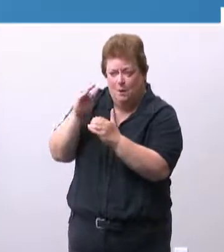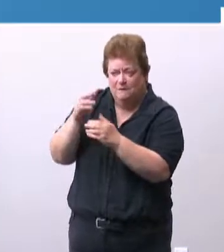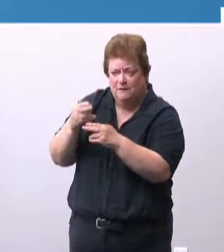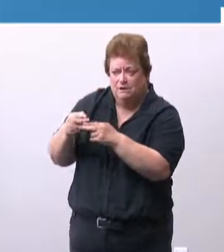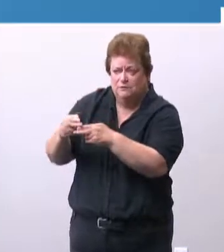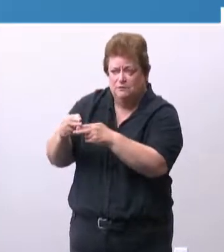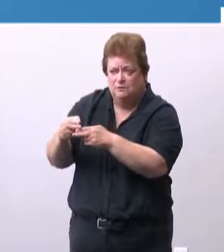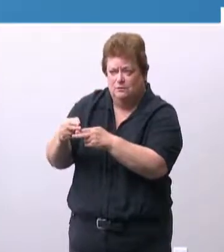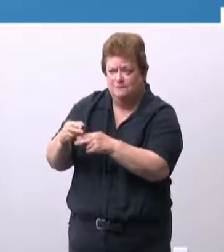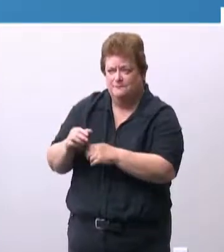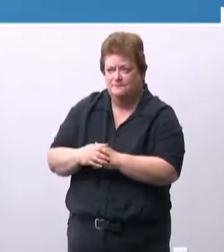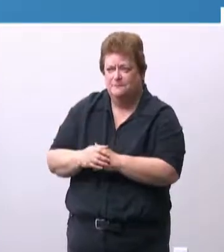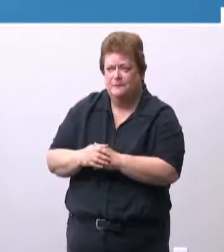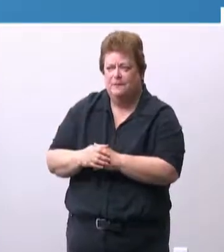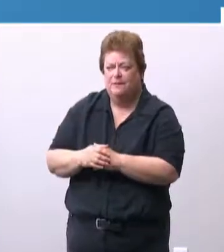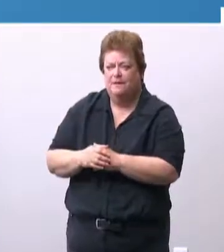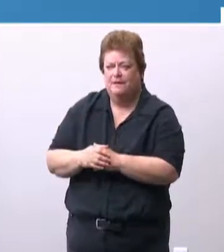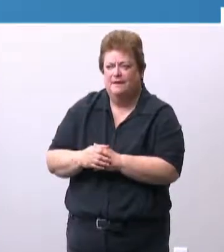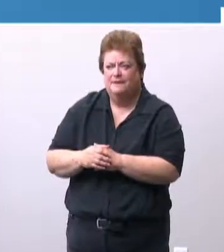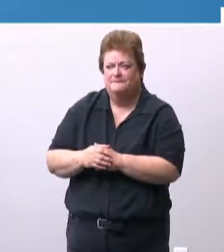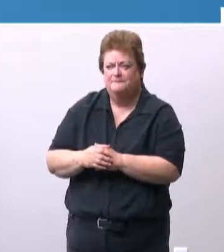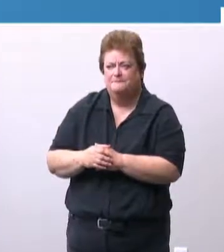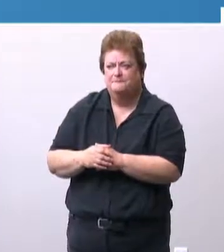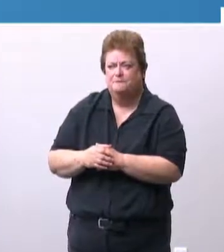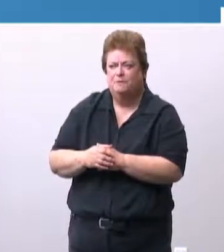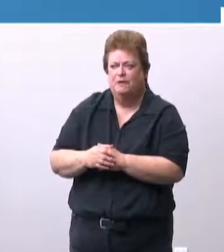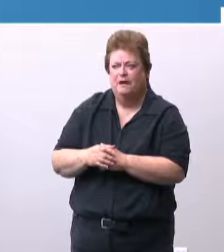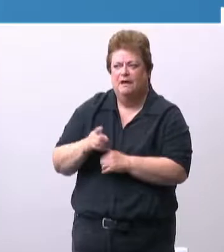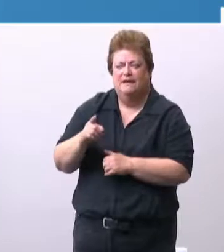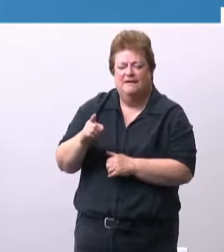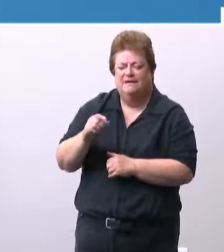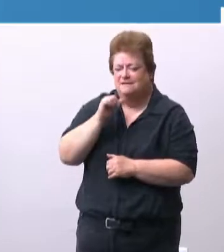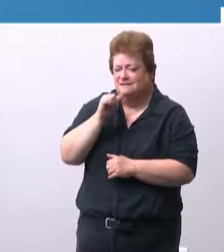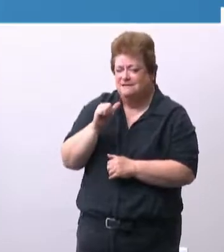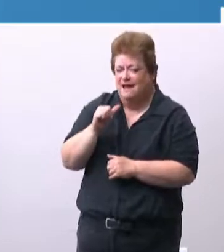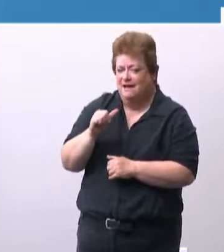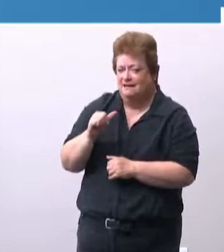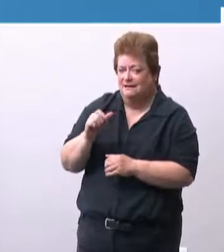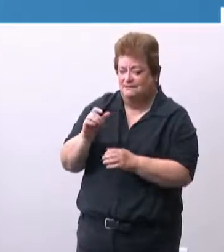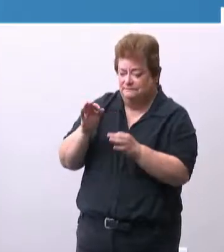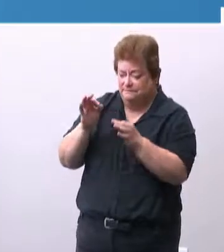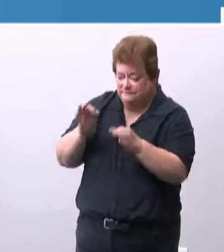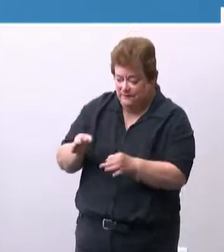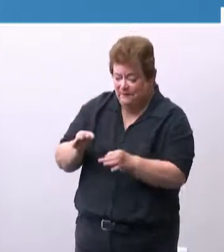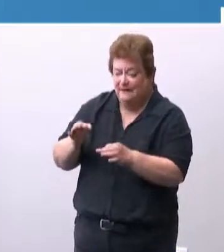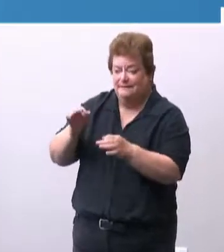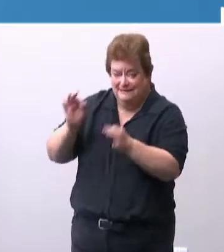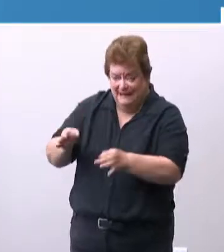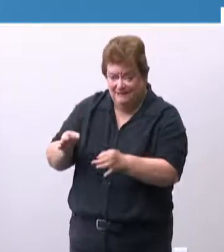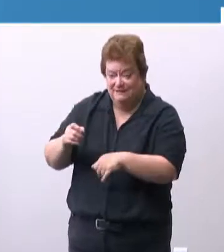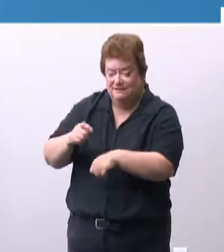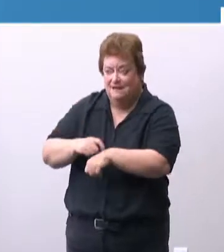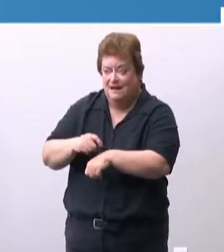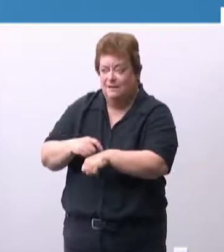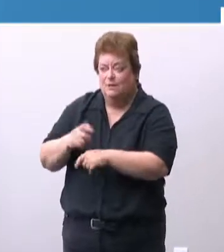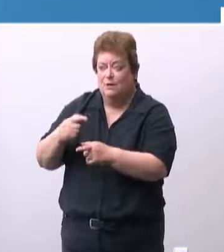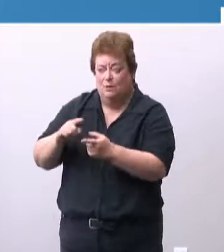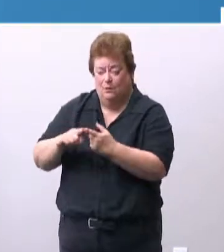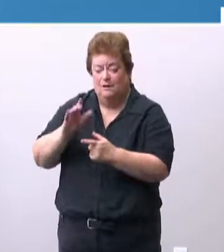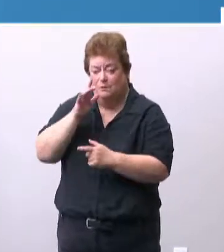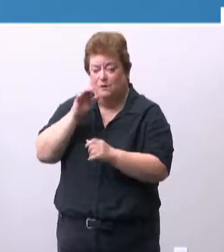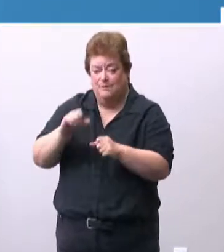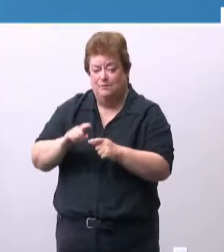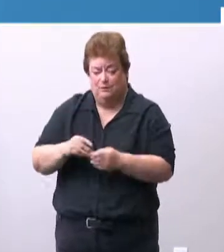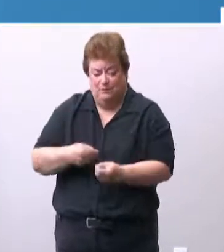according to a statement released by the company. While this isn't a firm timeline as to when vaccine may be available for this